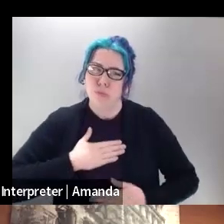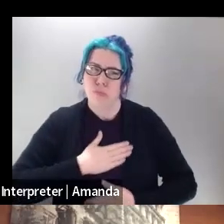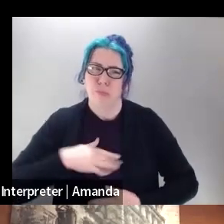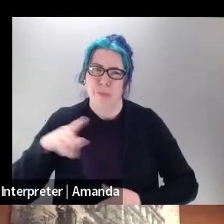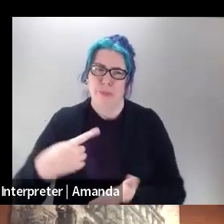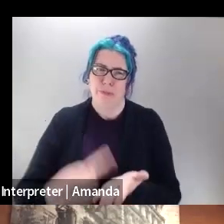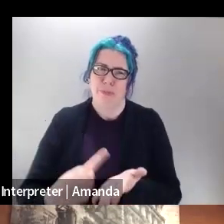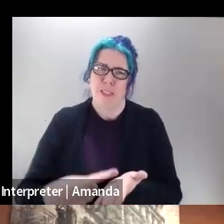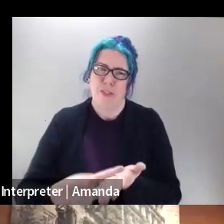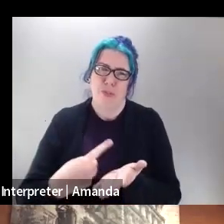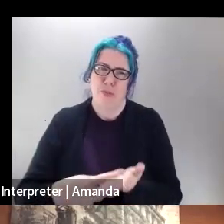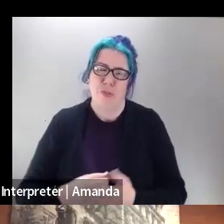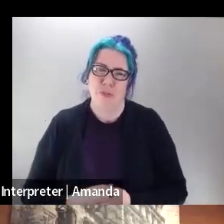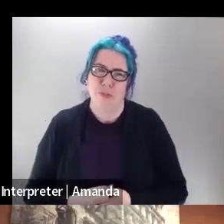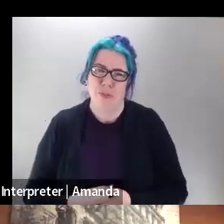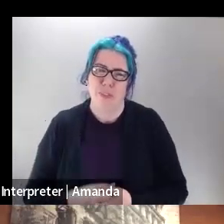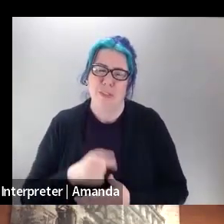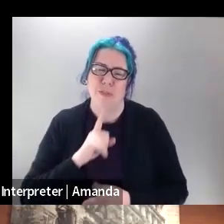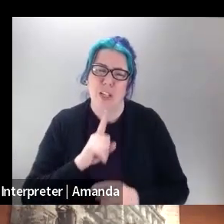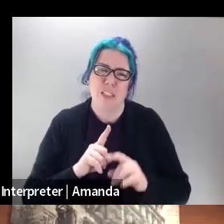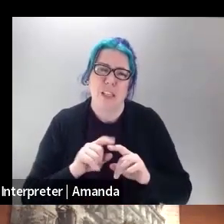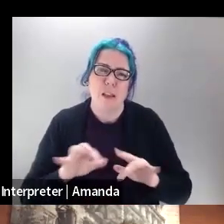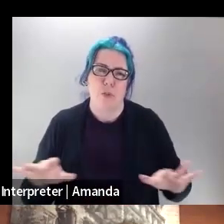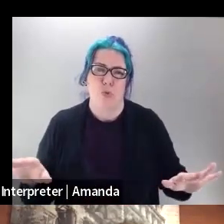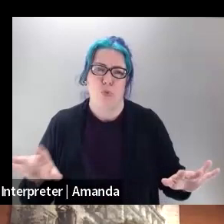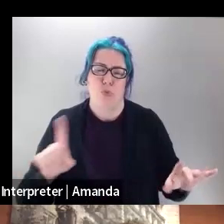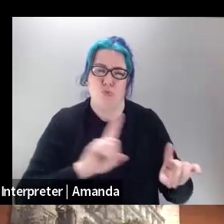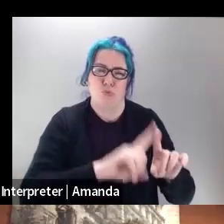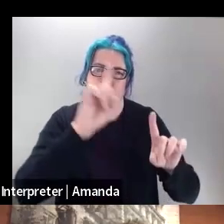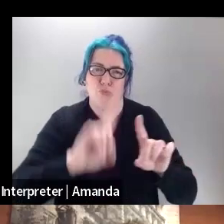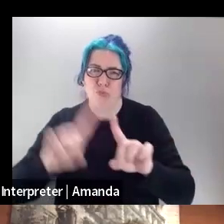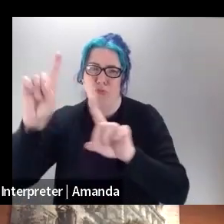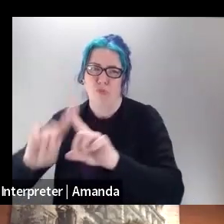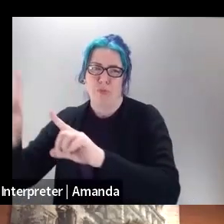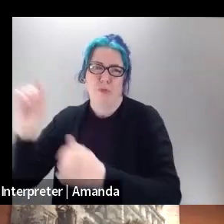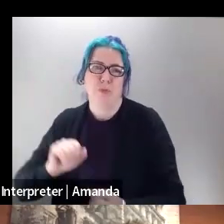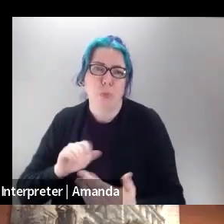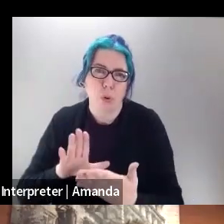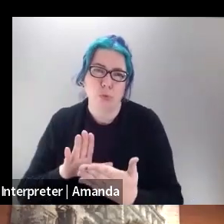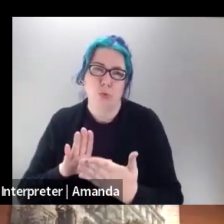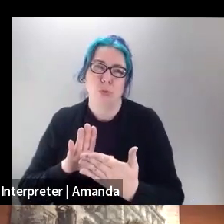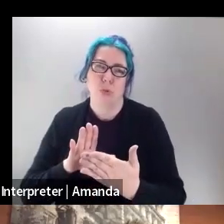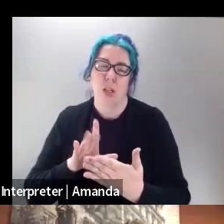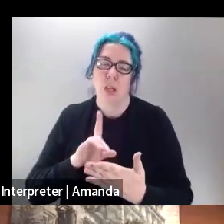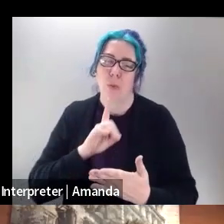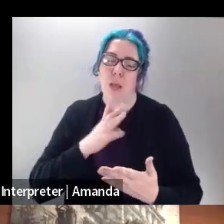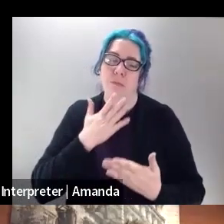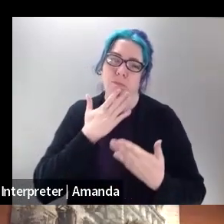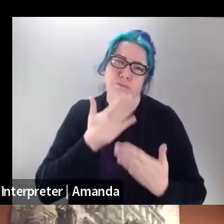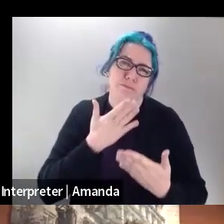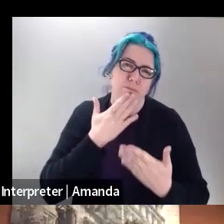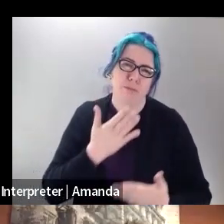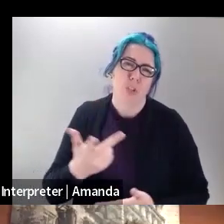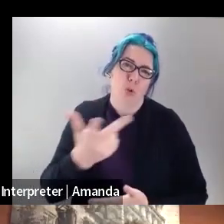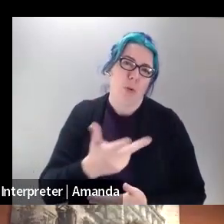and practice. I'm really appreciative of how each of you has spoken from the center